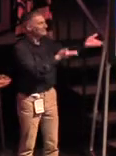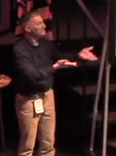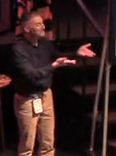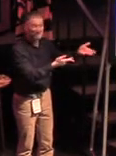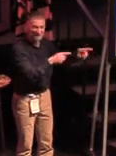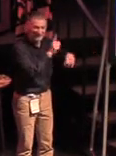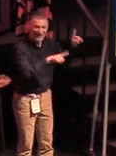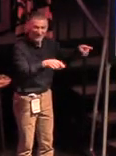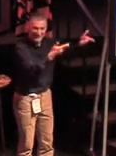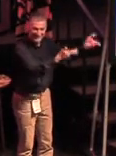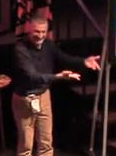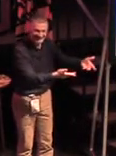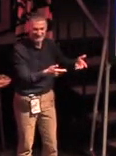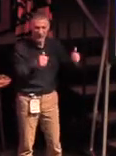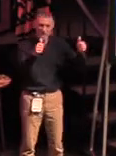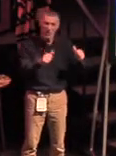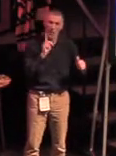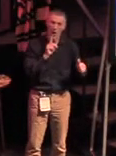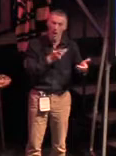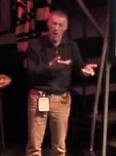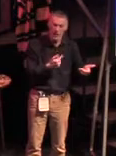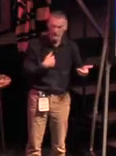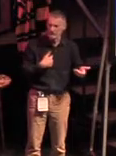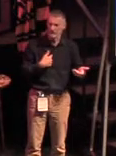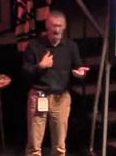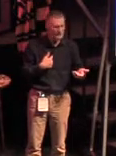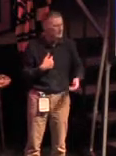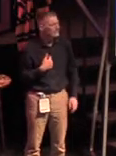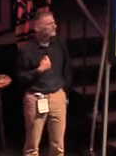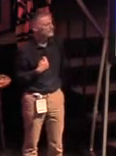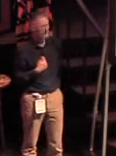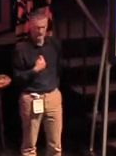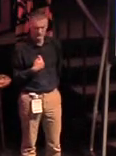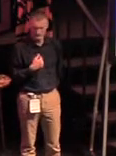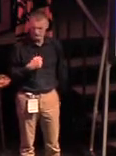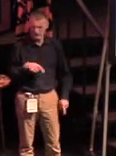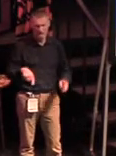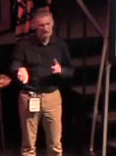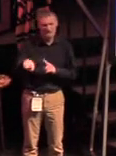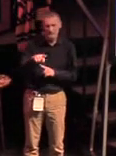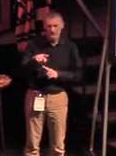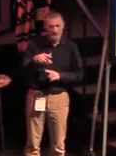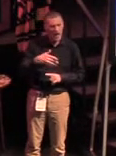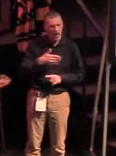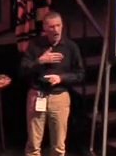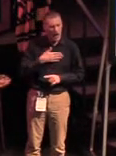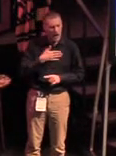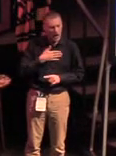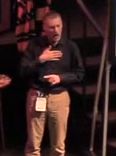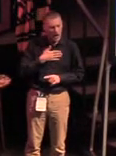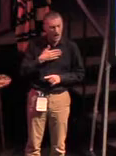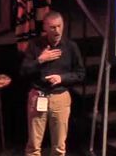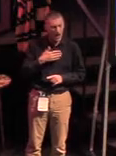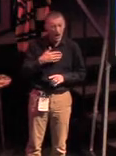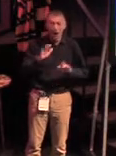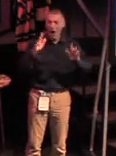And it really bothered me because on the one hand, I was saying, like, have I become palatable? Like, am I like the go-to person to speak on